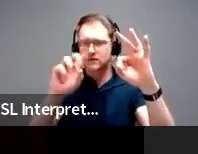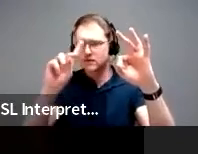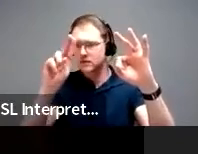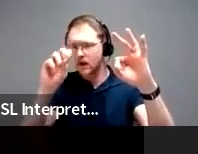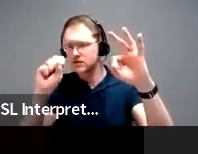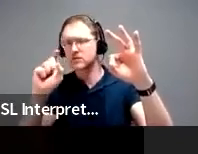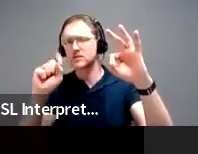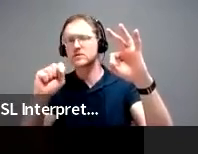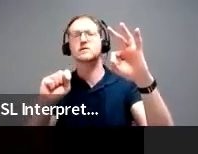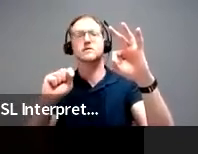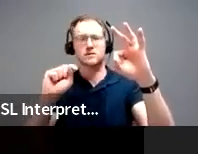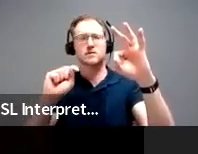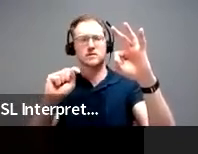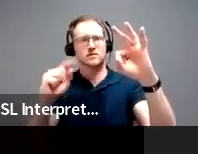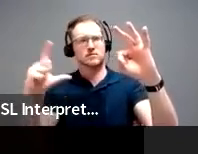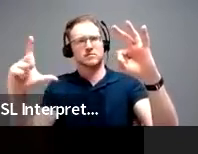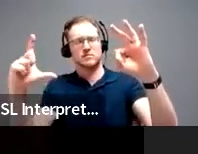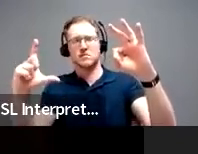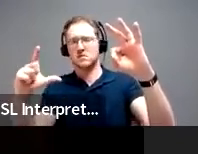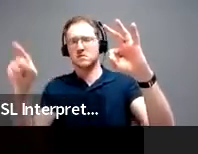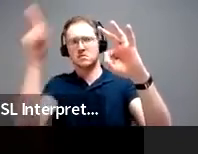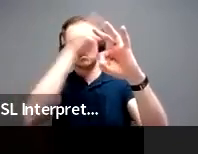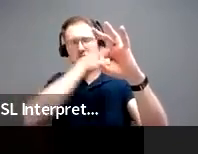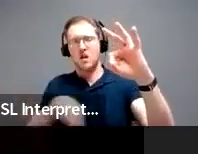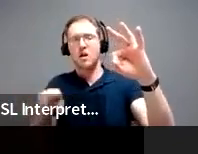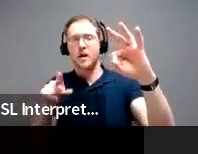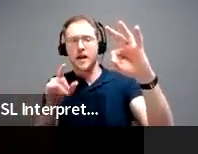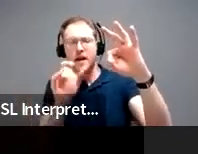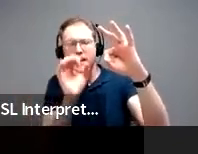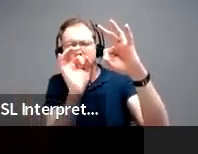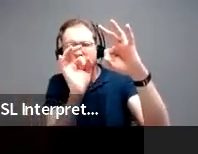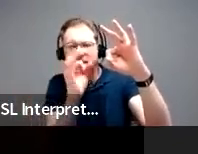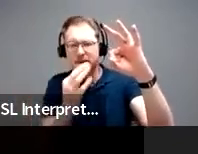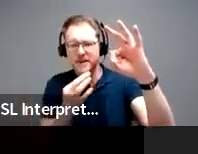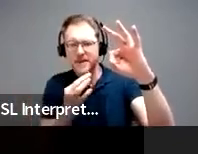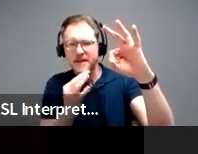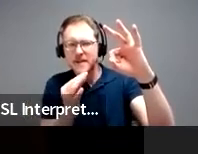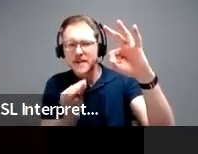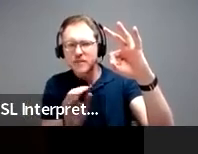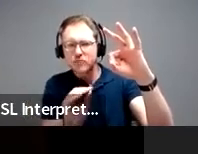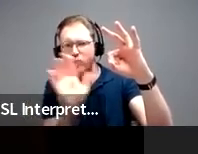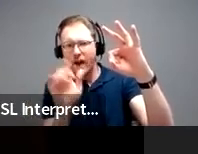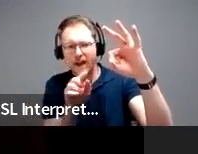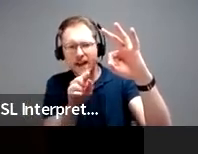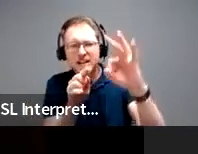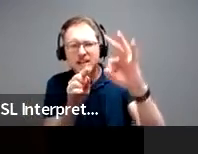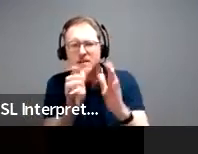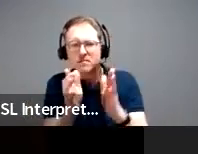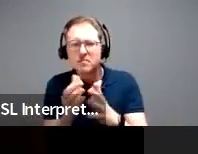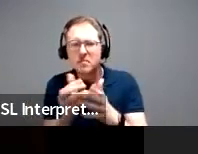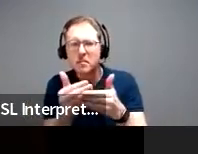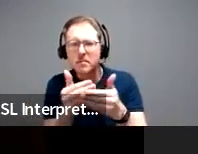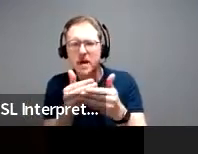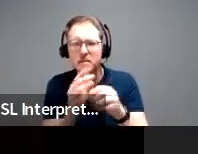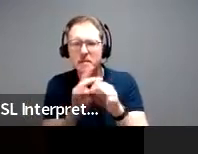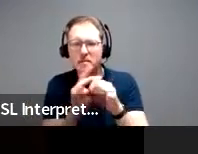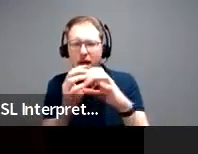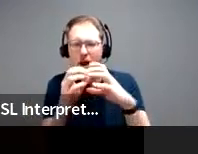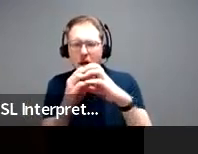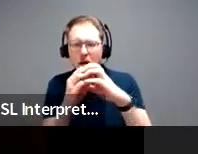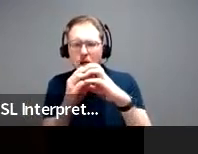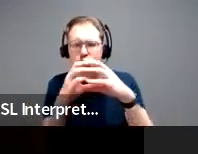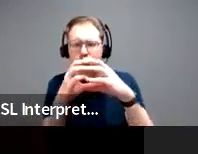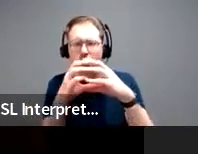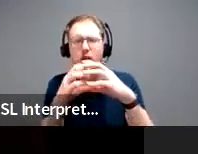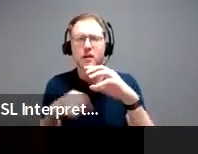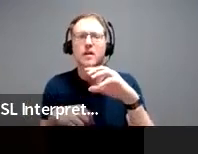zone, the outer circle, and a little protoplanet here forming in the interior. We'll be able to study